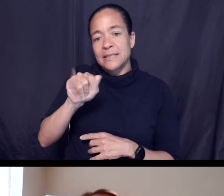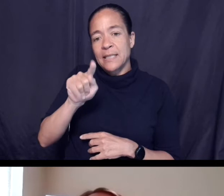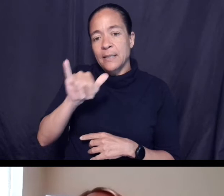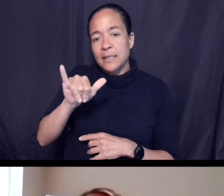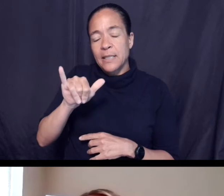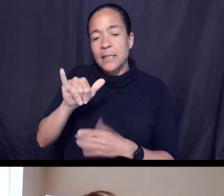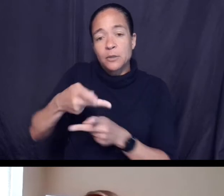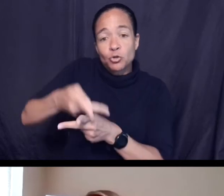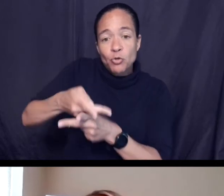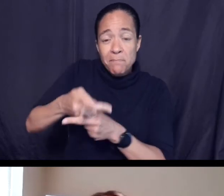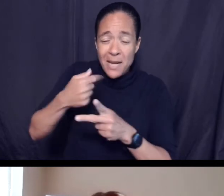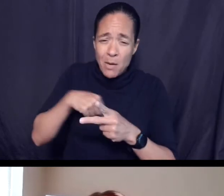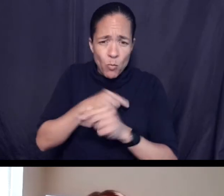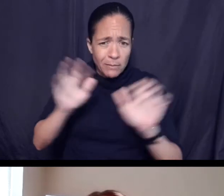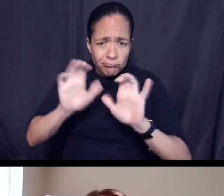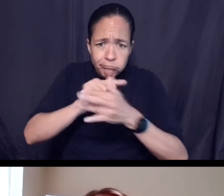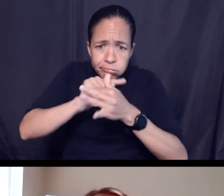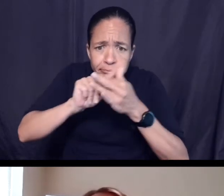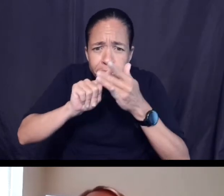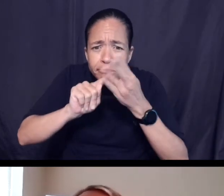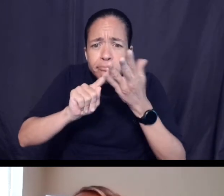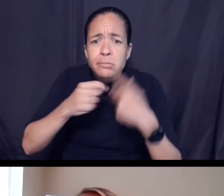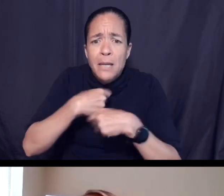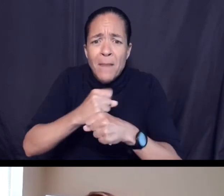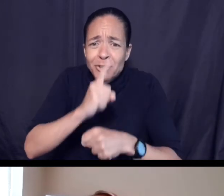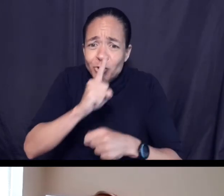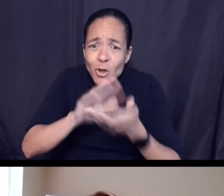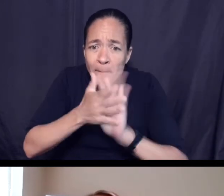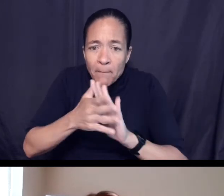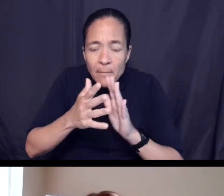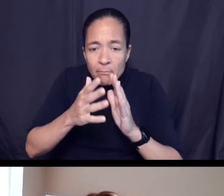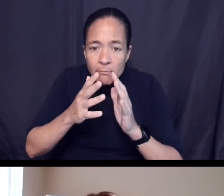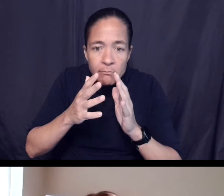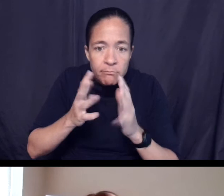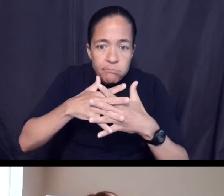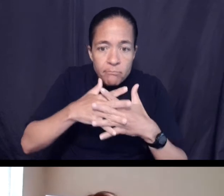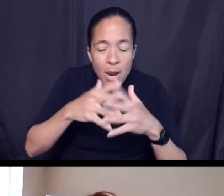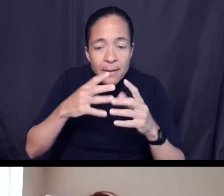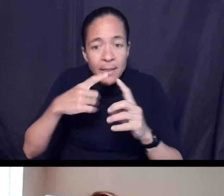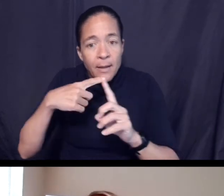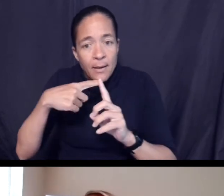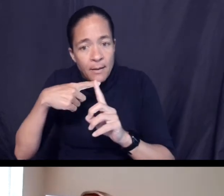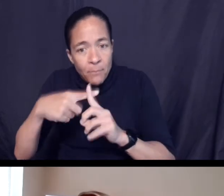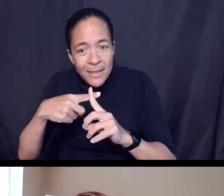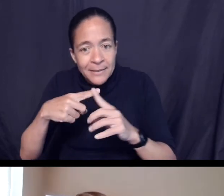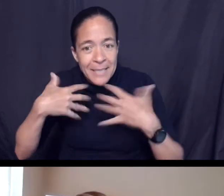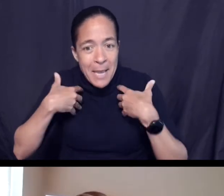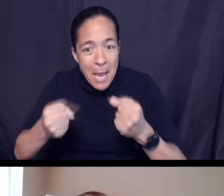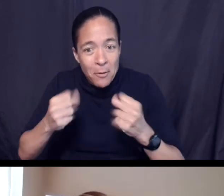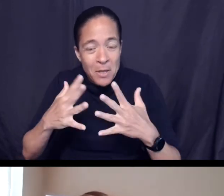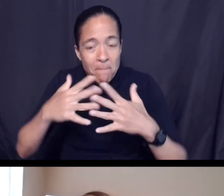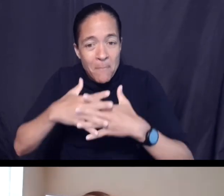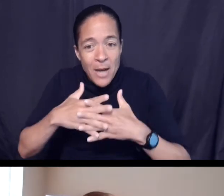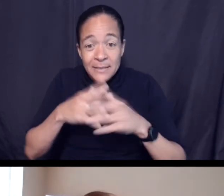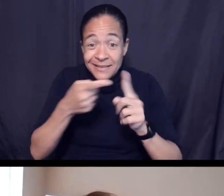in making sure that we were doing everything that we could to, number one, get pregnant, but also to ensure a healthy pregnancy. And nobody